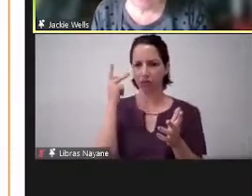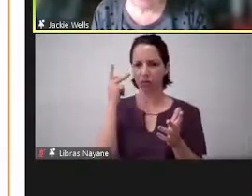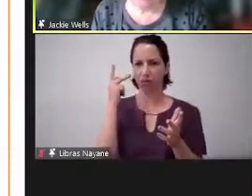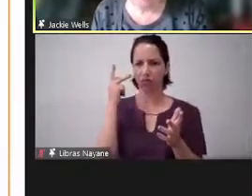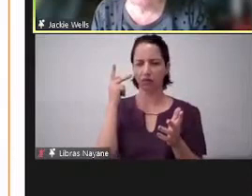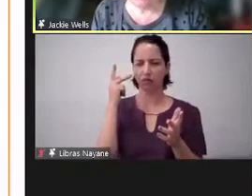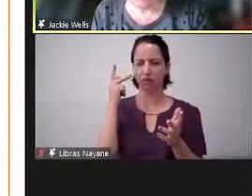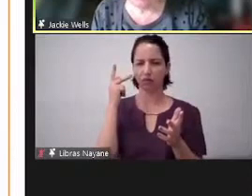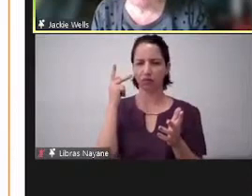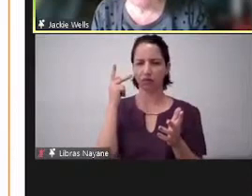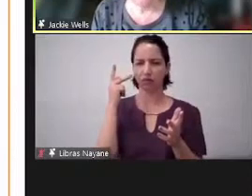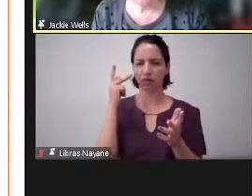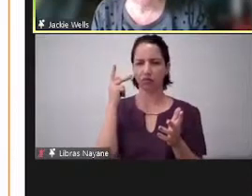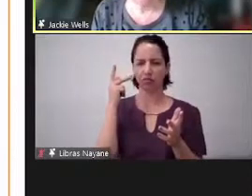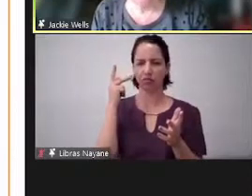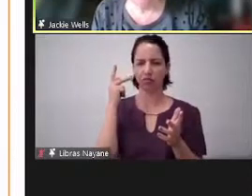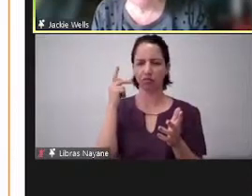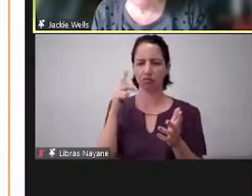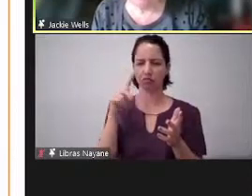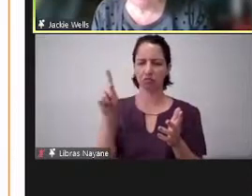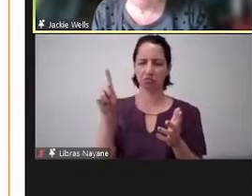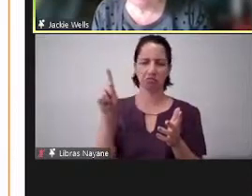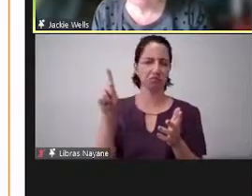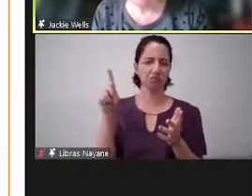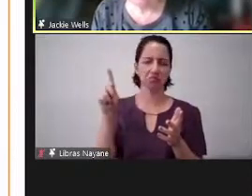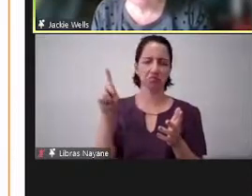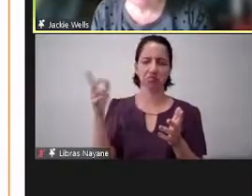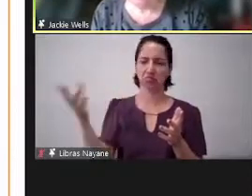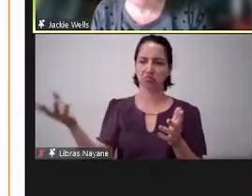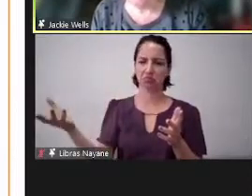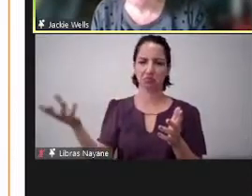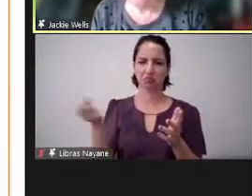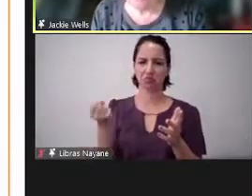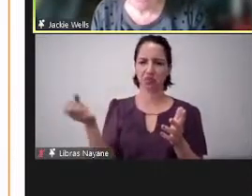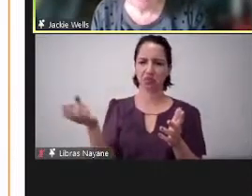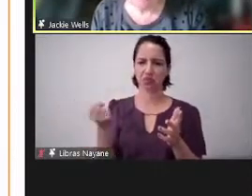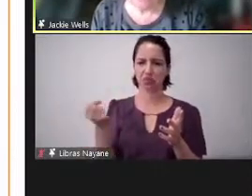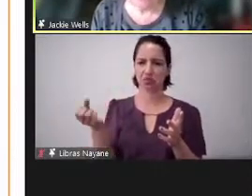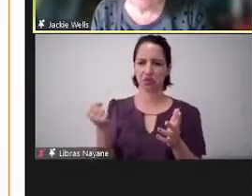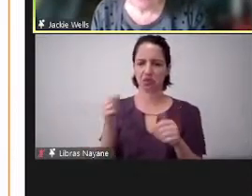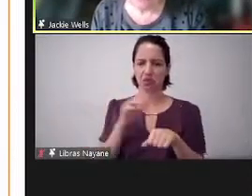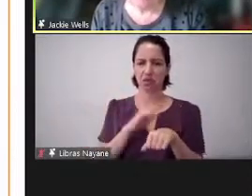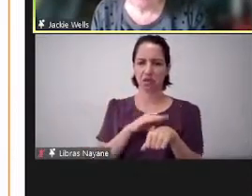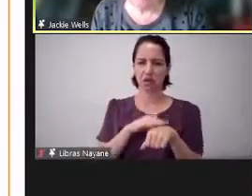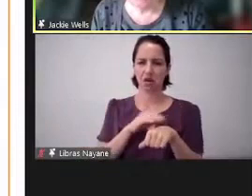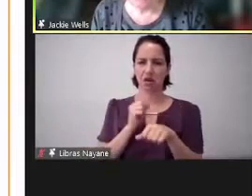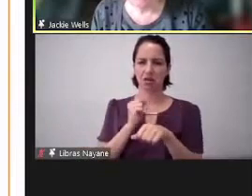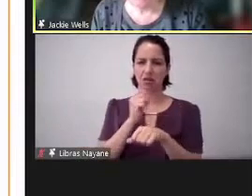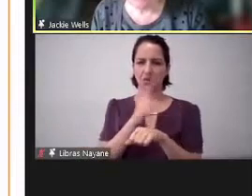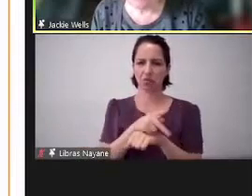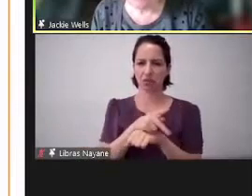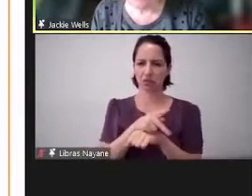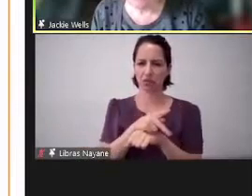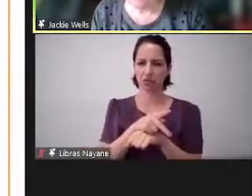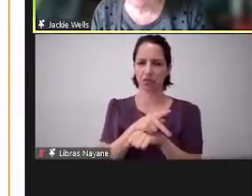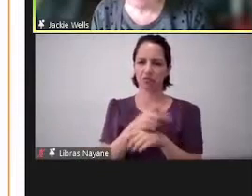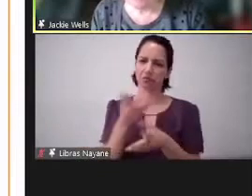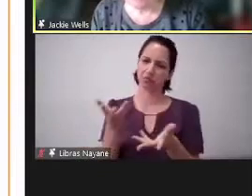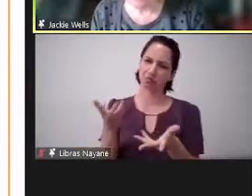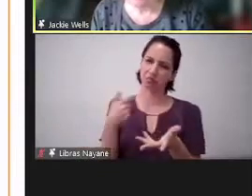to apply fairly between DB and DC. It would be very complex for schemes and employers to